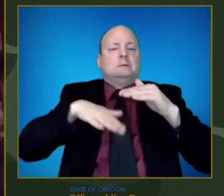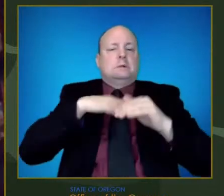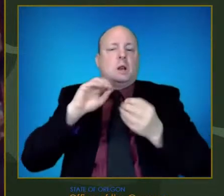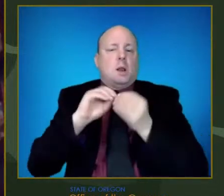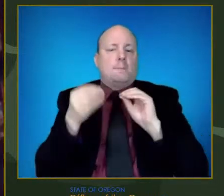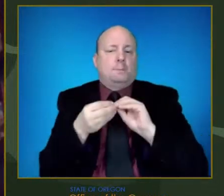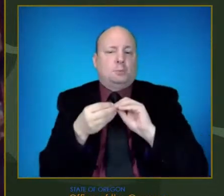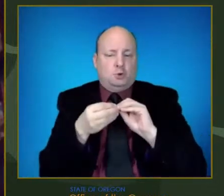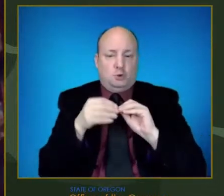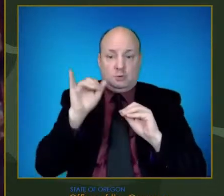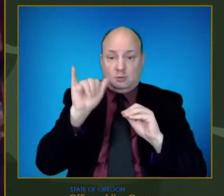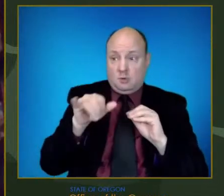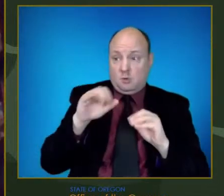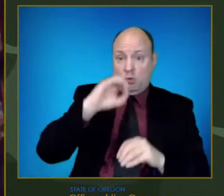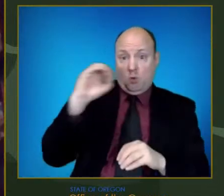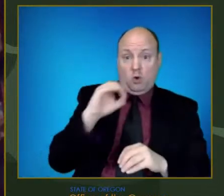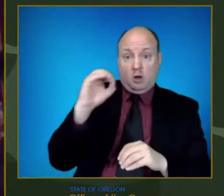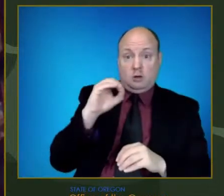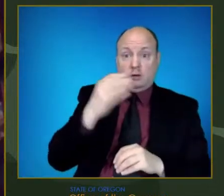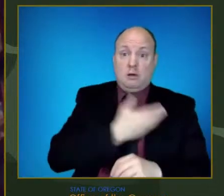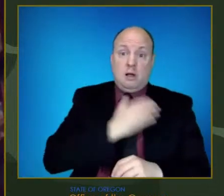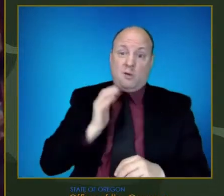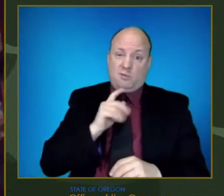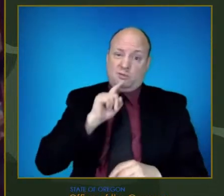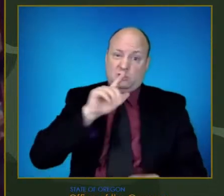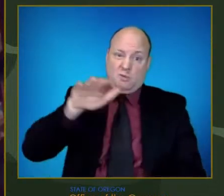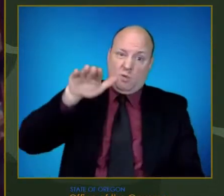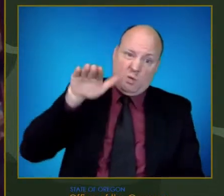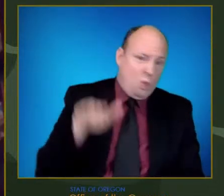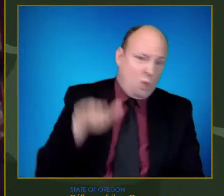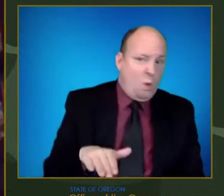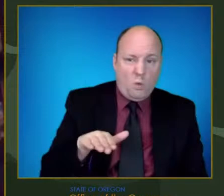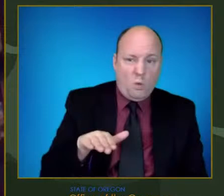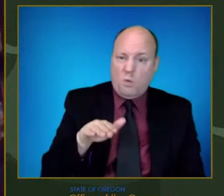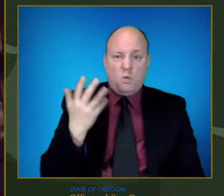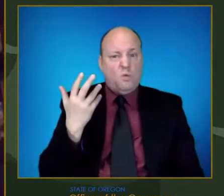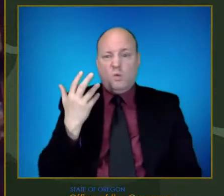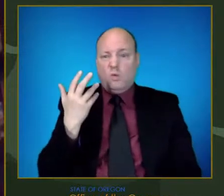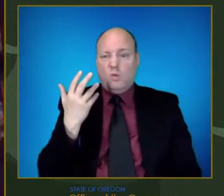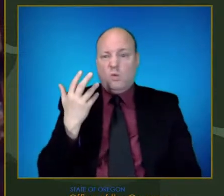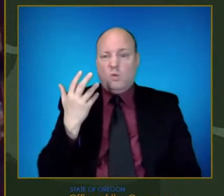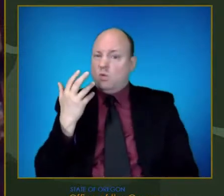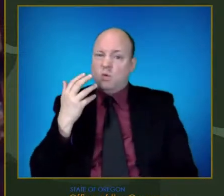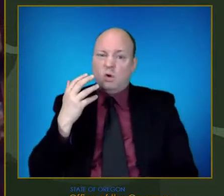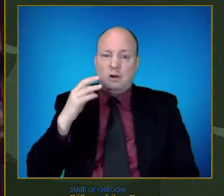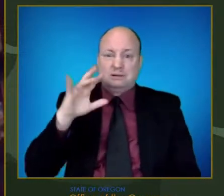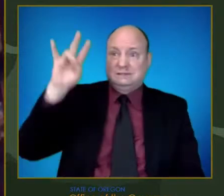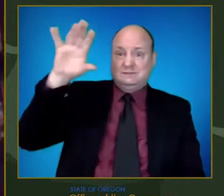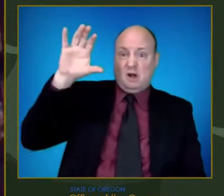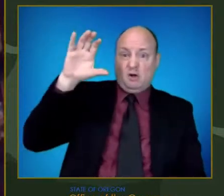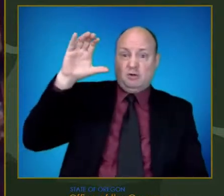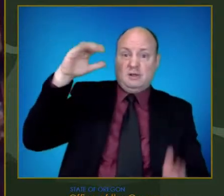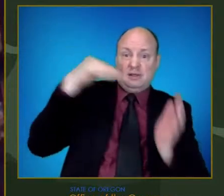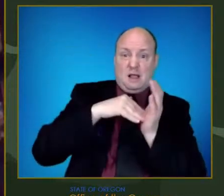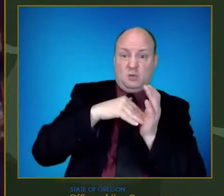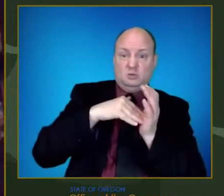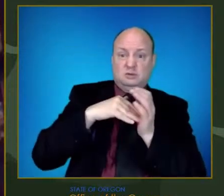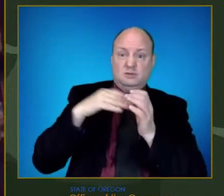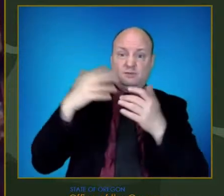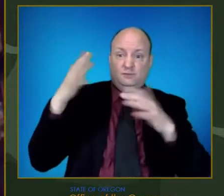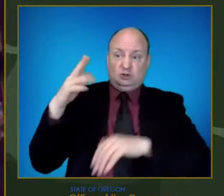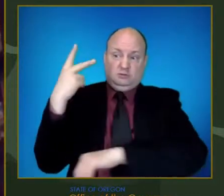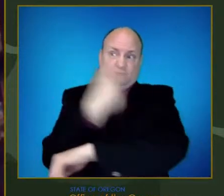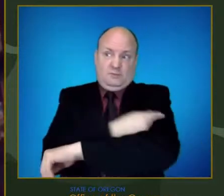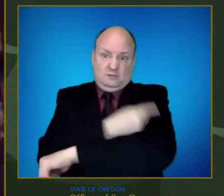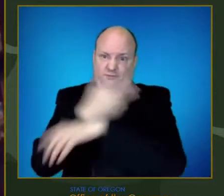has been very limited, considering the approximately 700,000 Oregonians who are fully vaccinated. This would be in line with the data